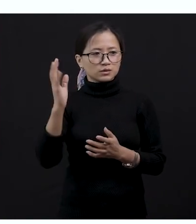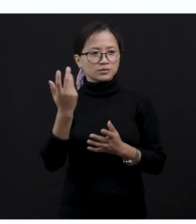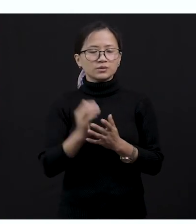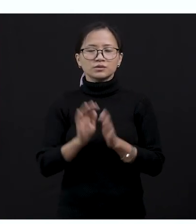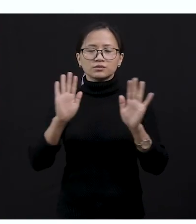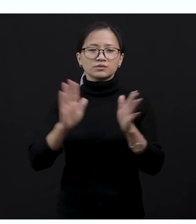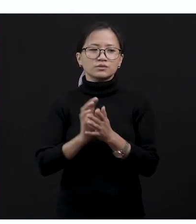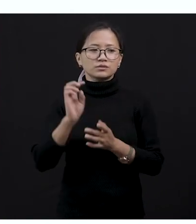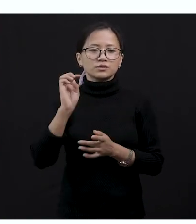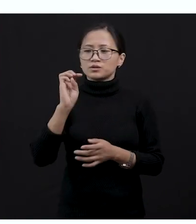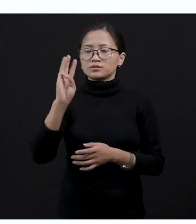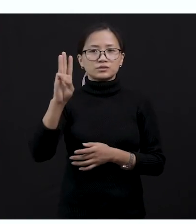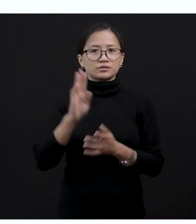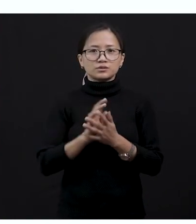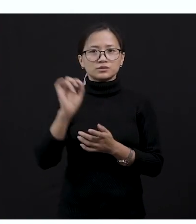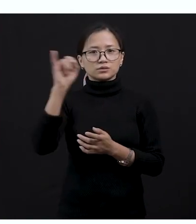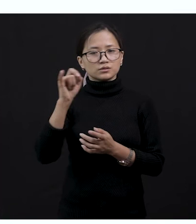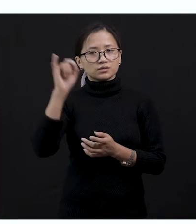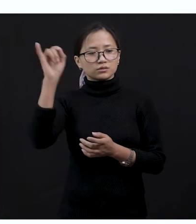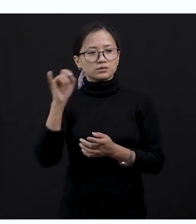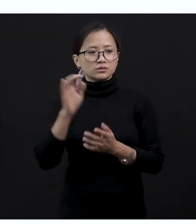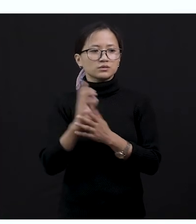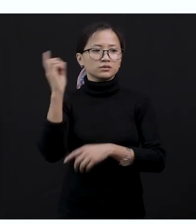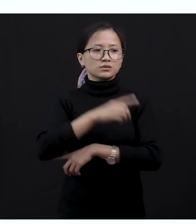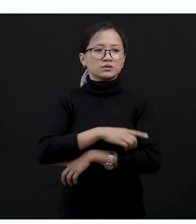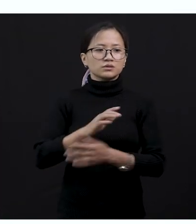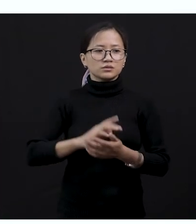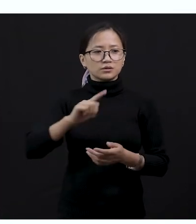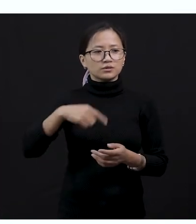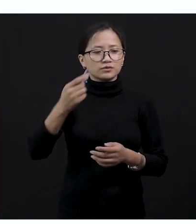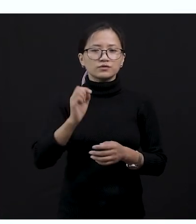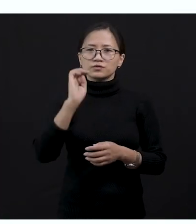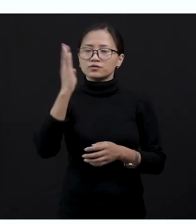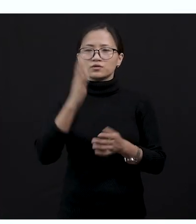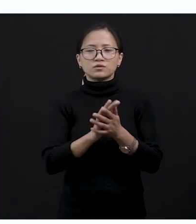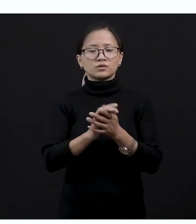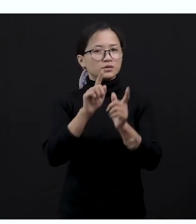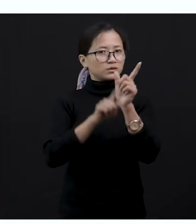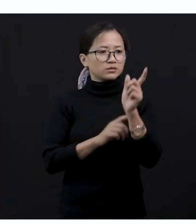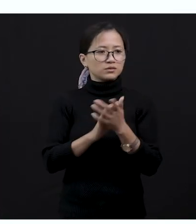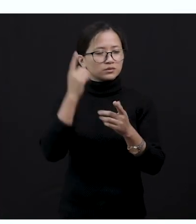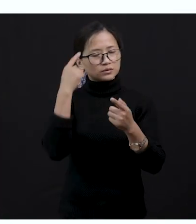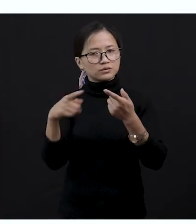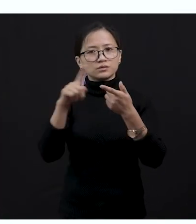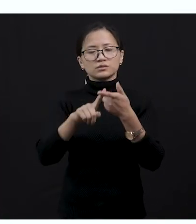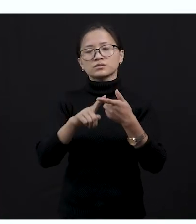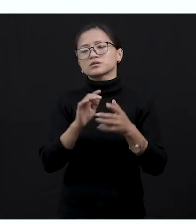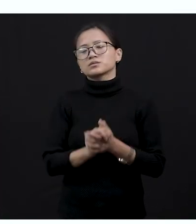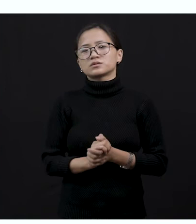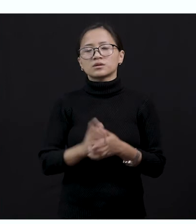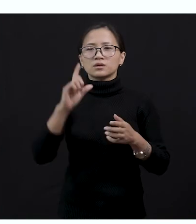have 366 days. That is, after every 4 years, we experience the leap